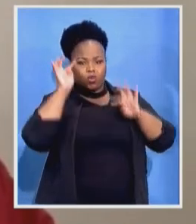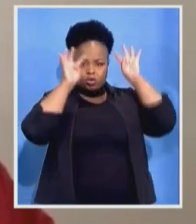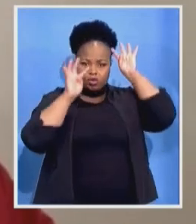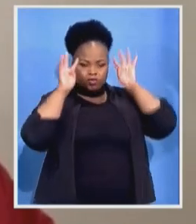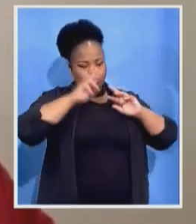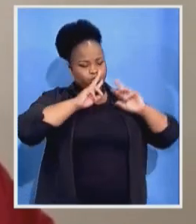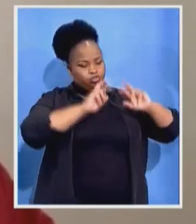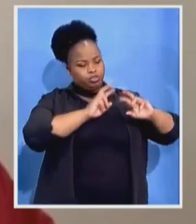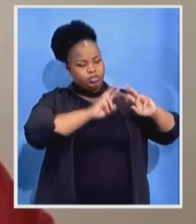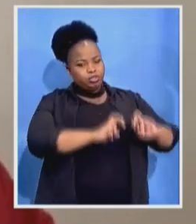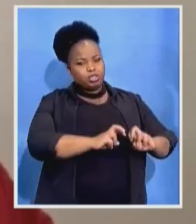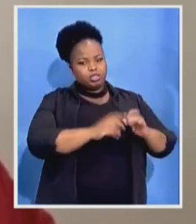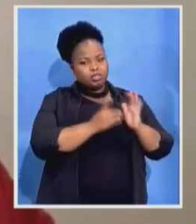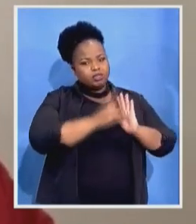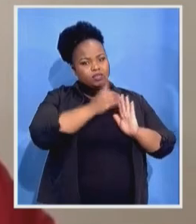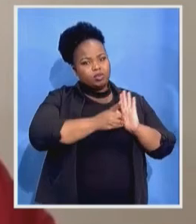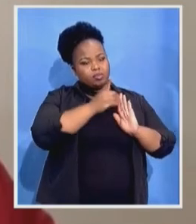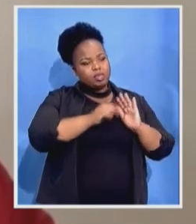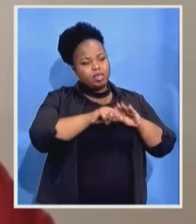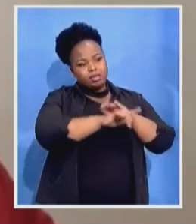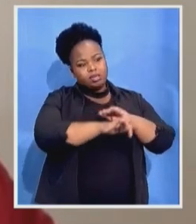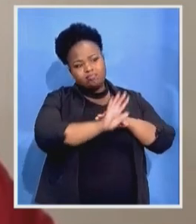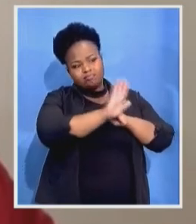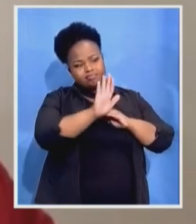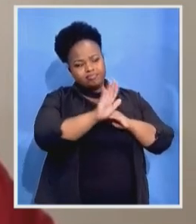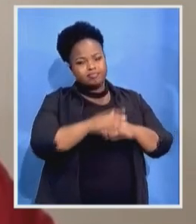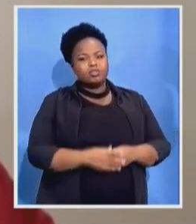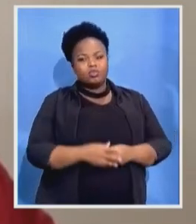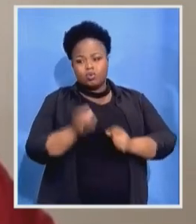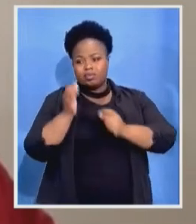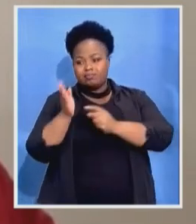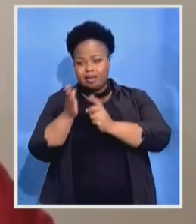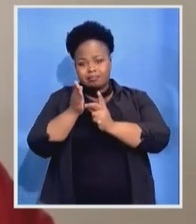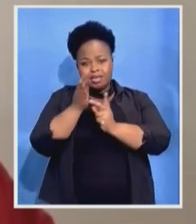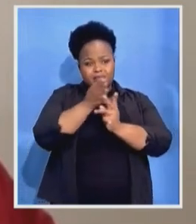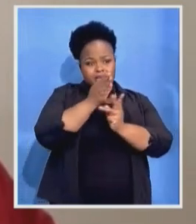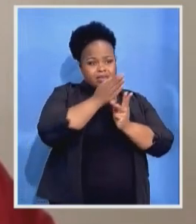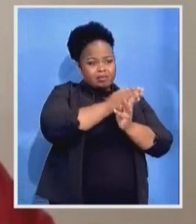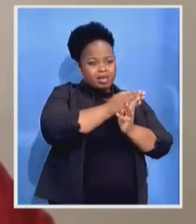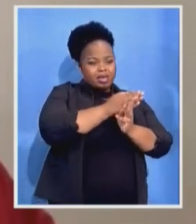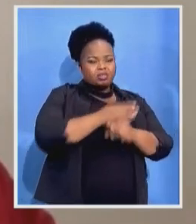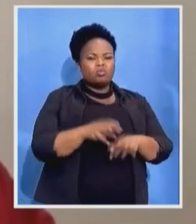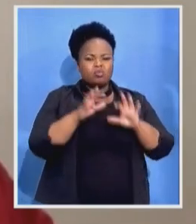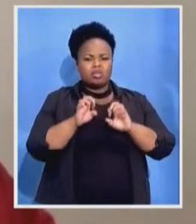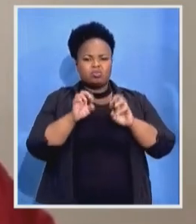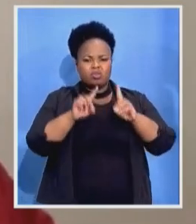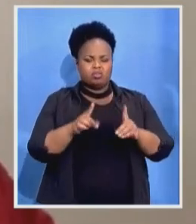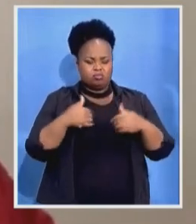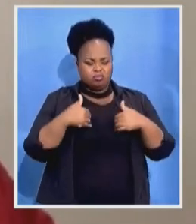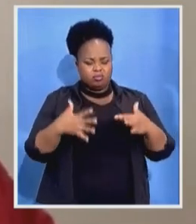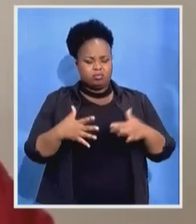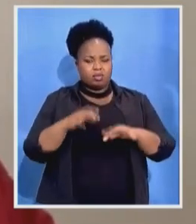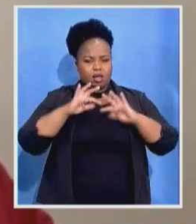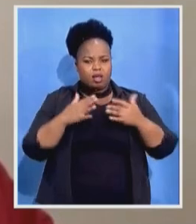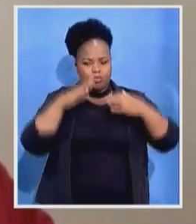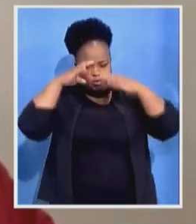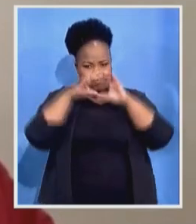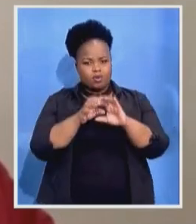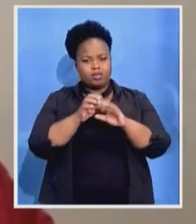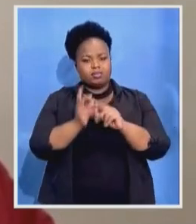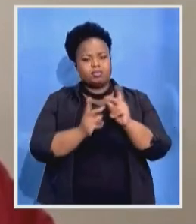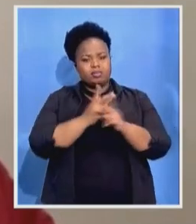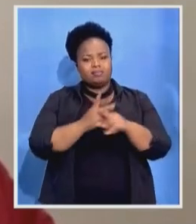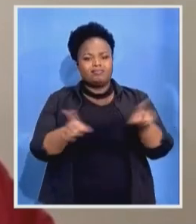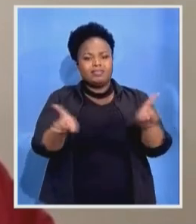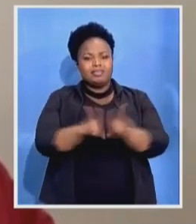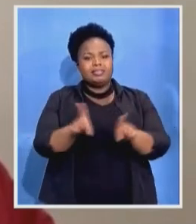landscape. This session on education, which we will convene, will also pay equal attention to the imperative of driving